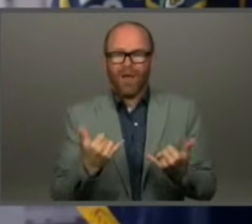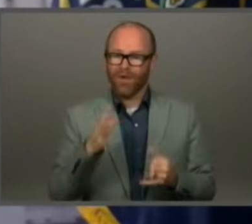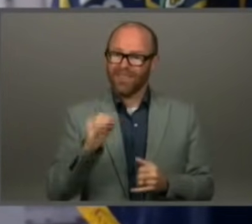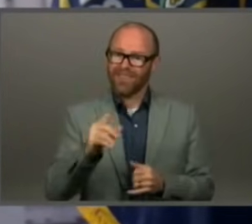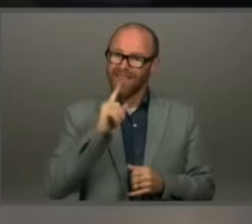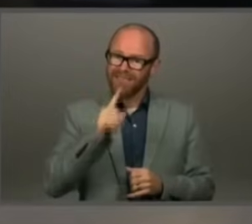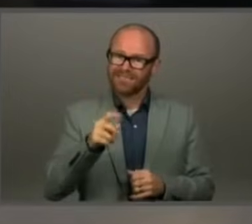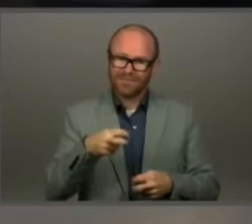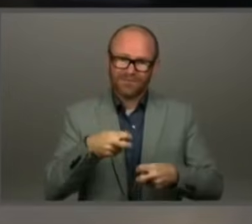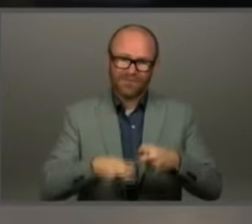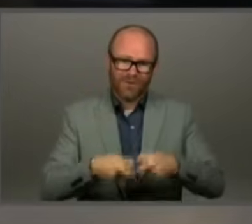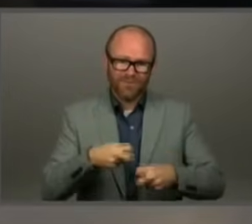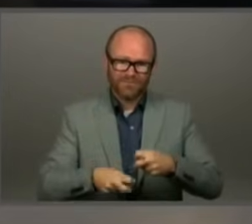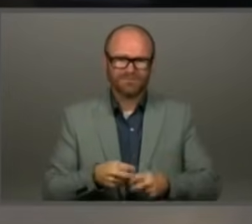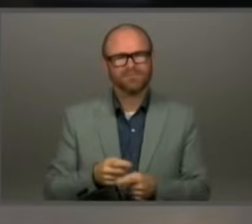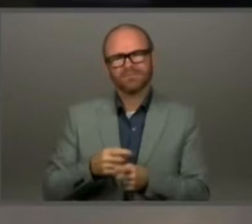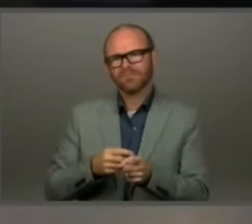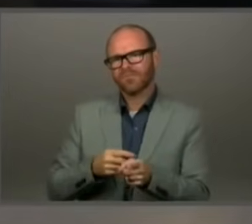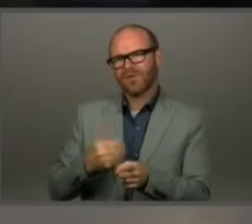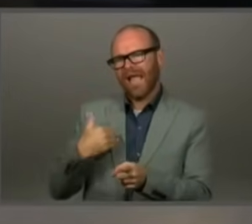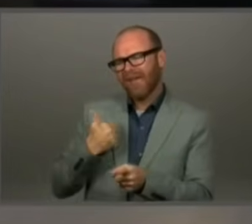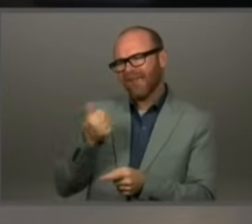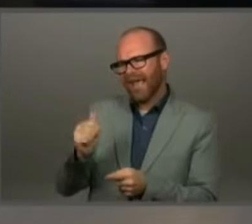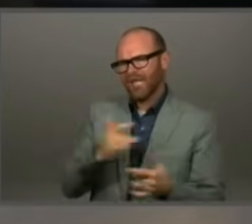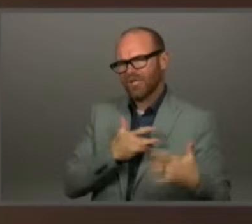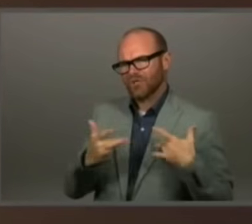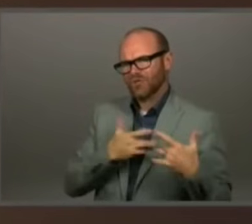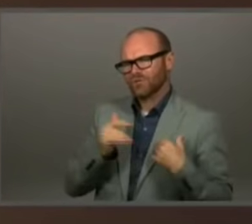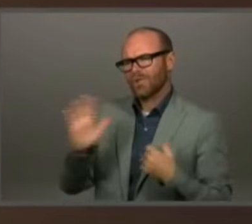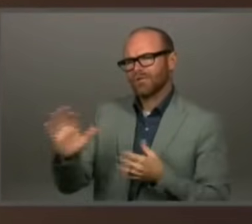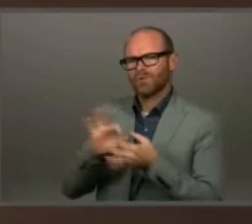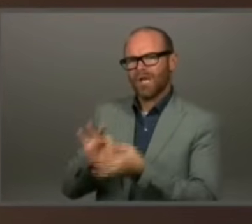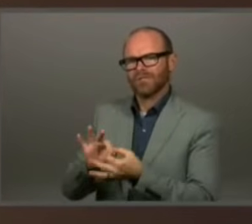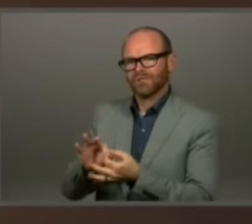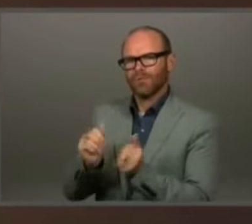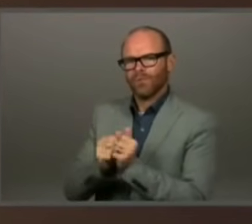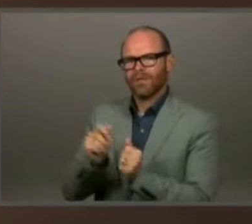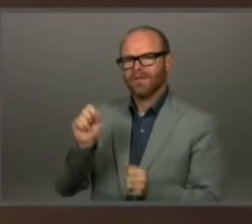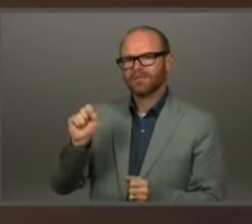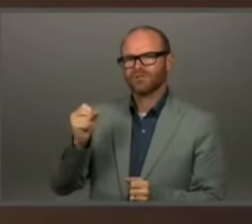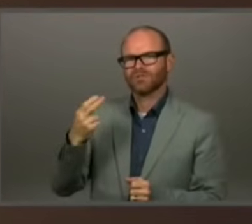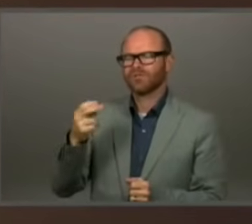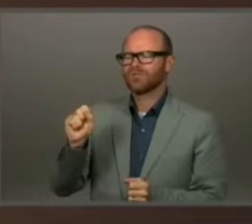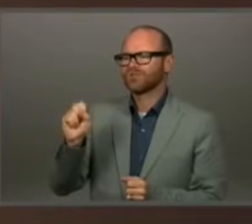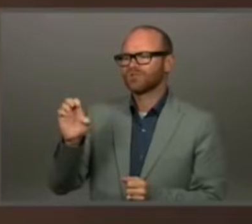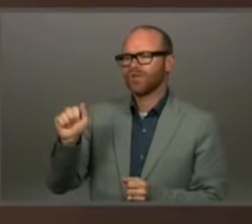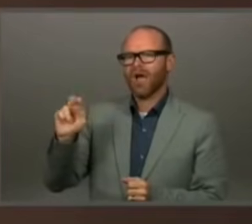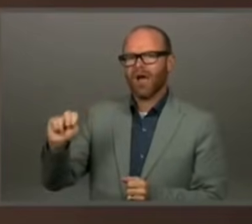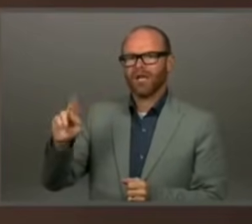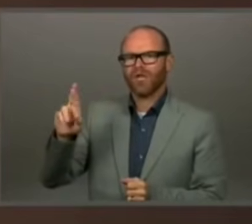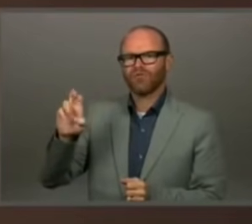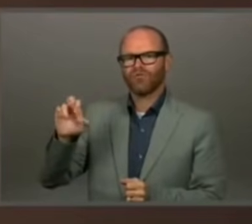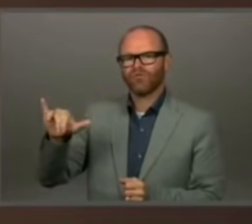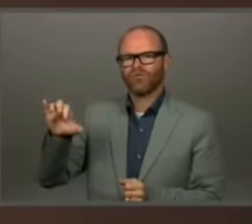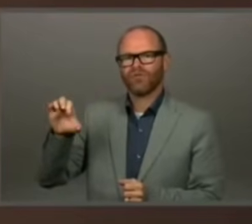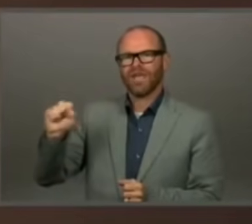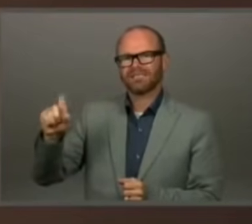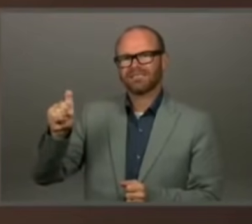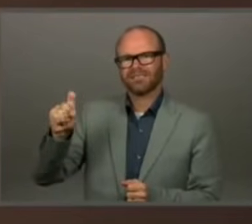troubling. Do you have any concerns with his relationship with Utah Attorney General Sean Reyes? Tim said that they're like this.